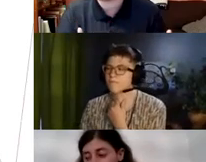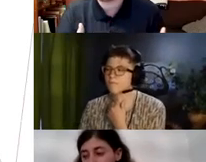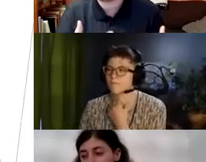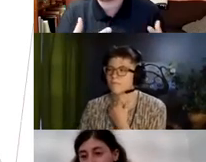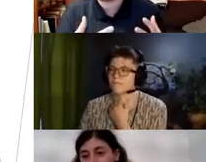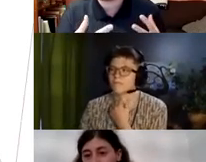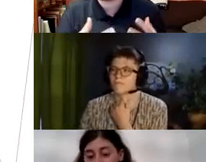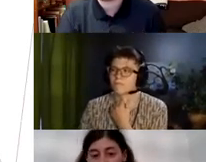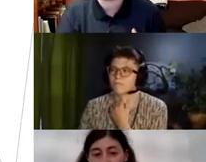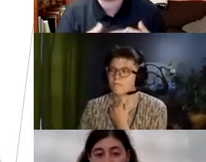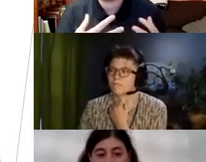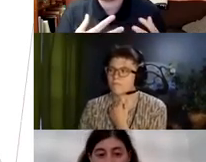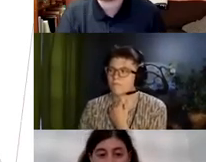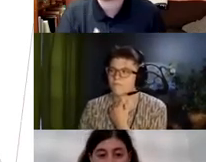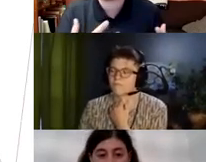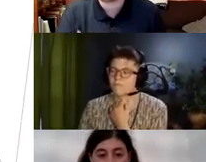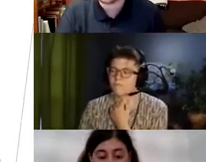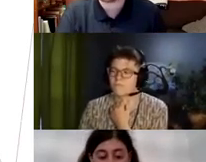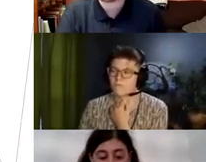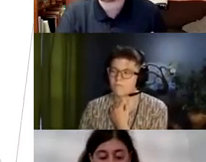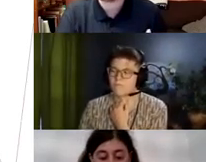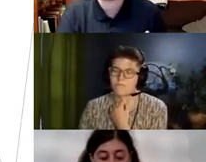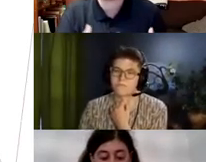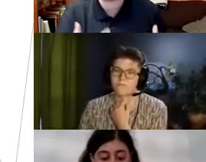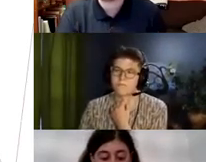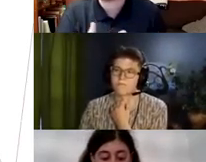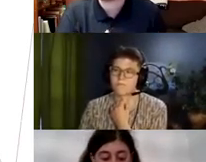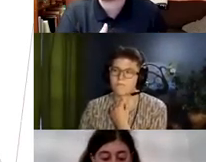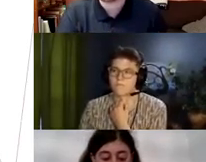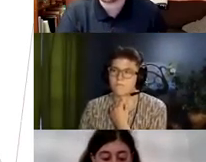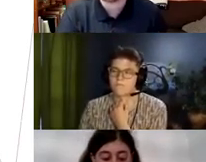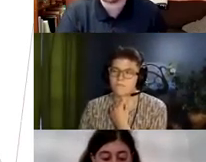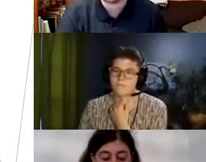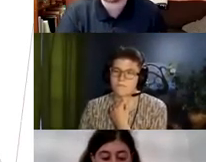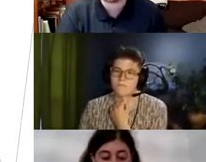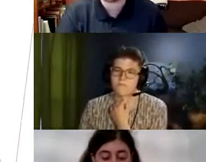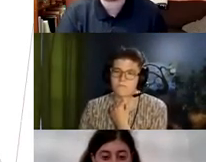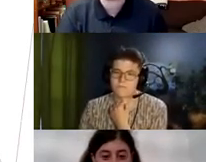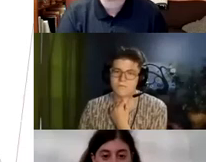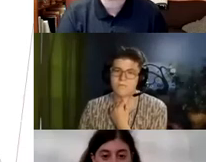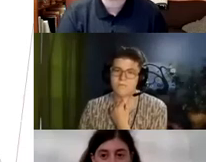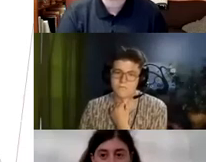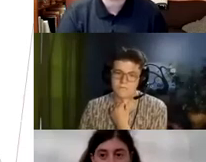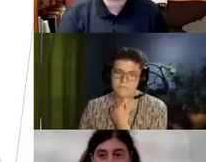feel competent and have the capacity in order to treat us better.